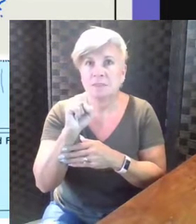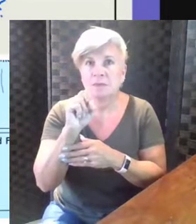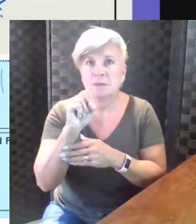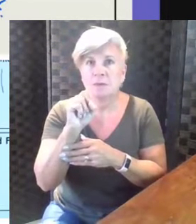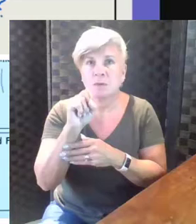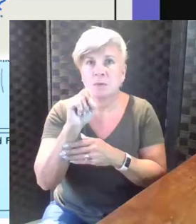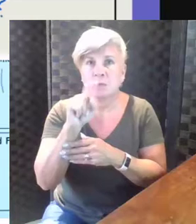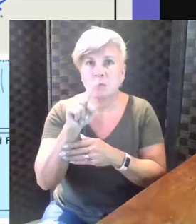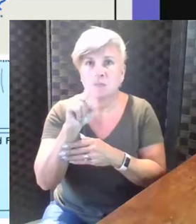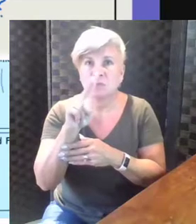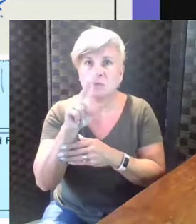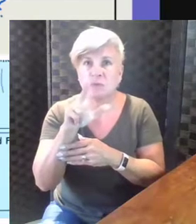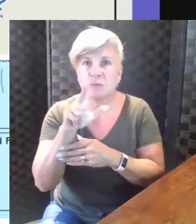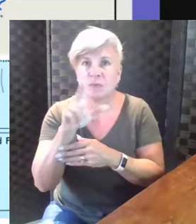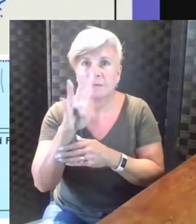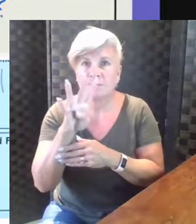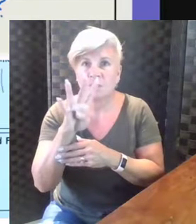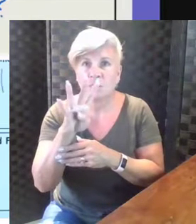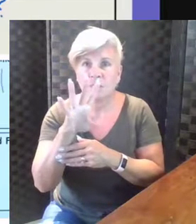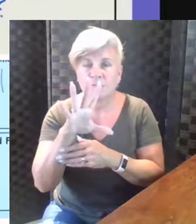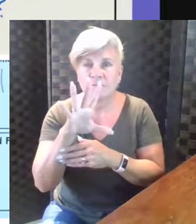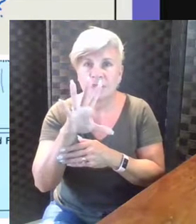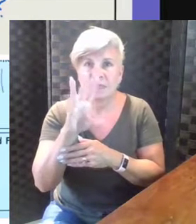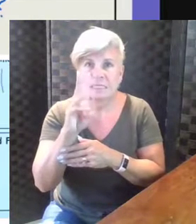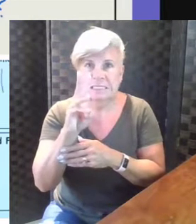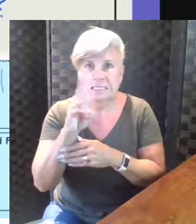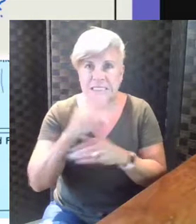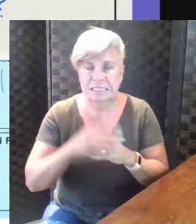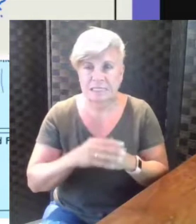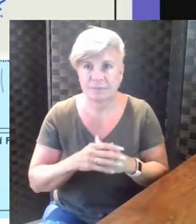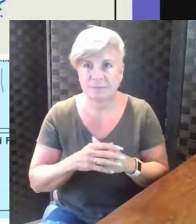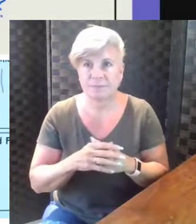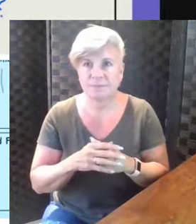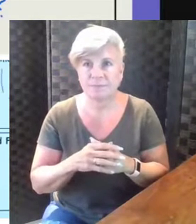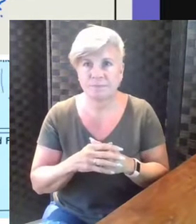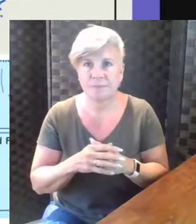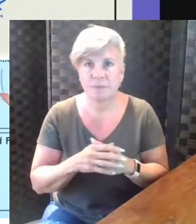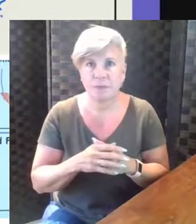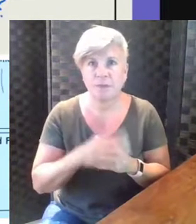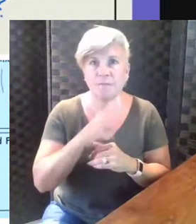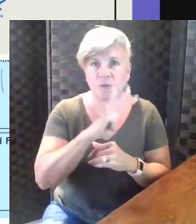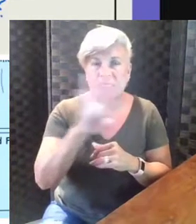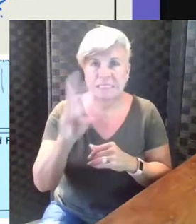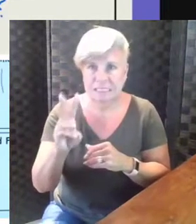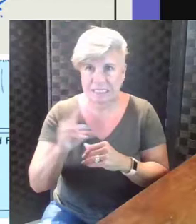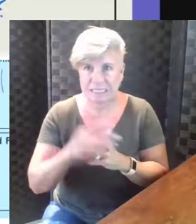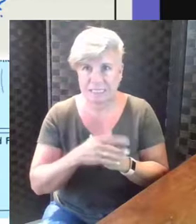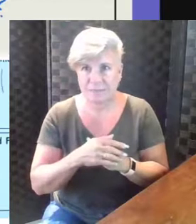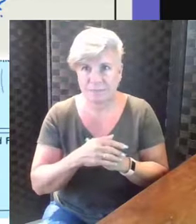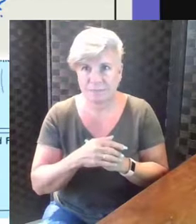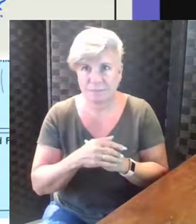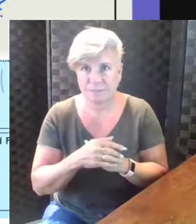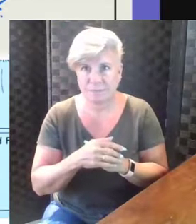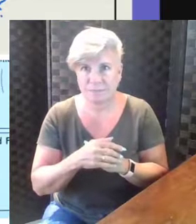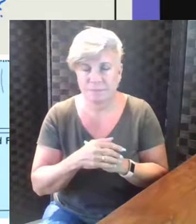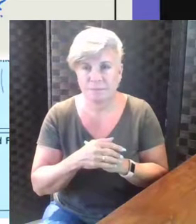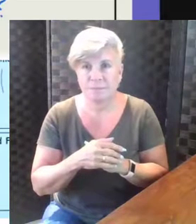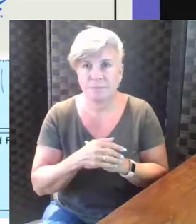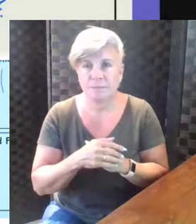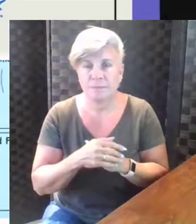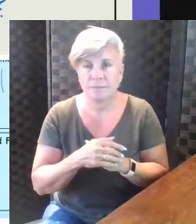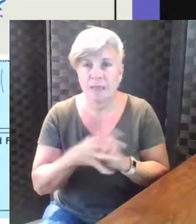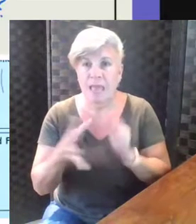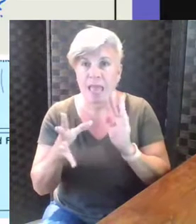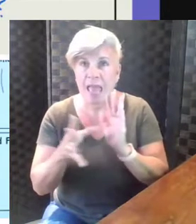going to do 1, 2, 3, 4, 5, 6. So we have the number 46. We're